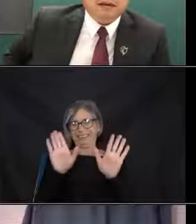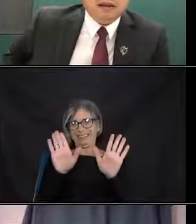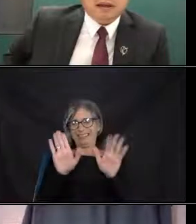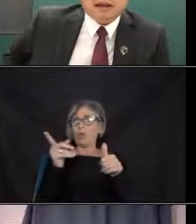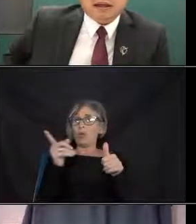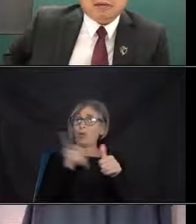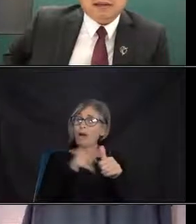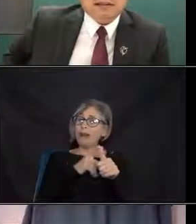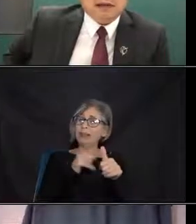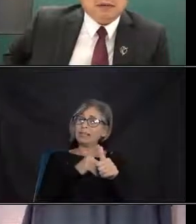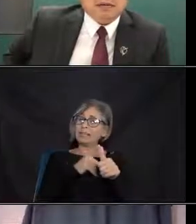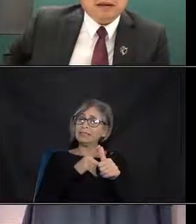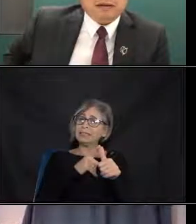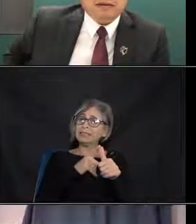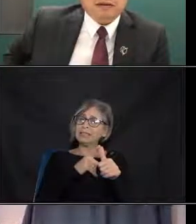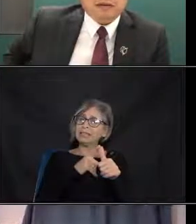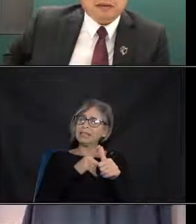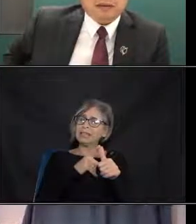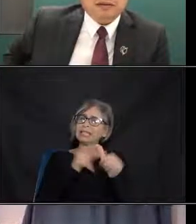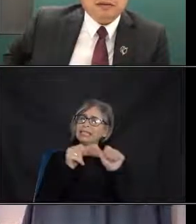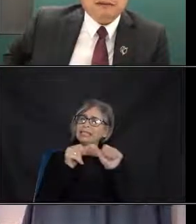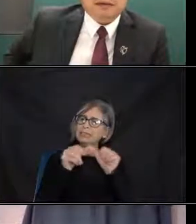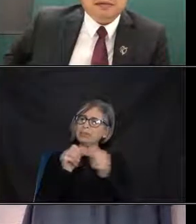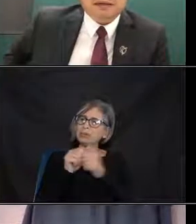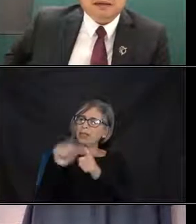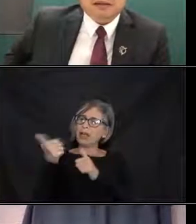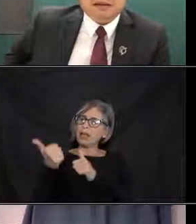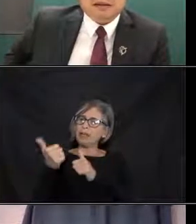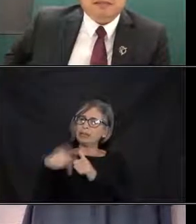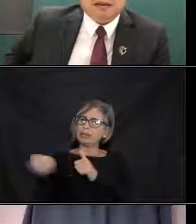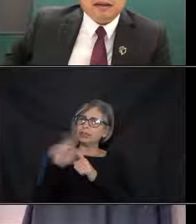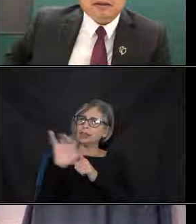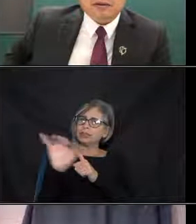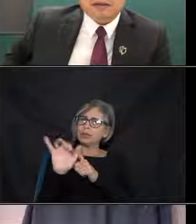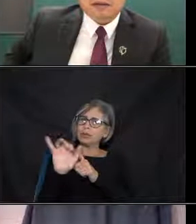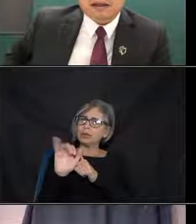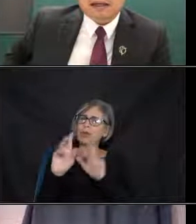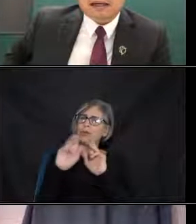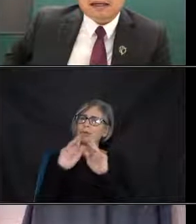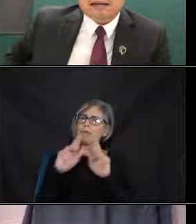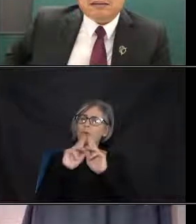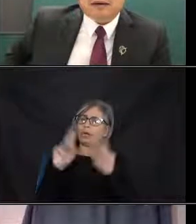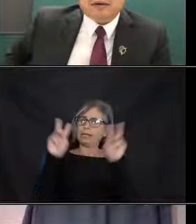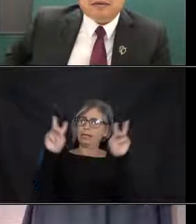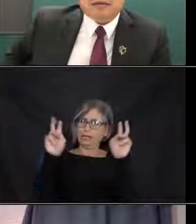be resonating with the others, with the rest of you, is the reporting issue.